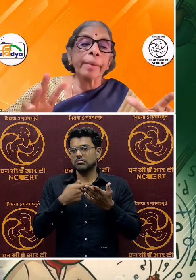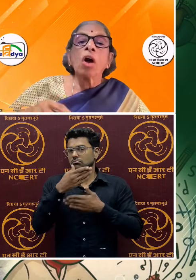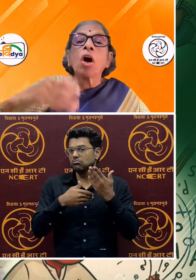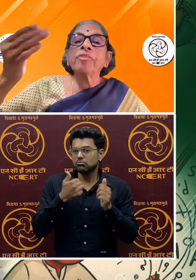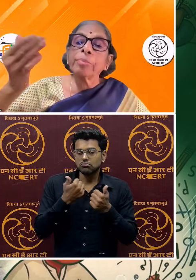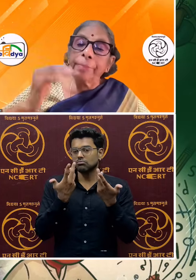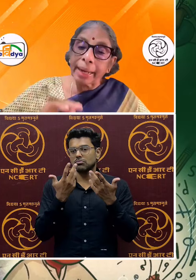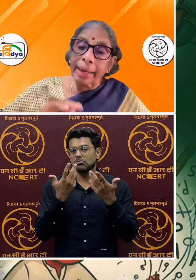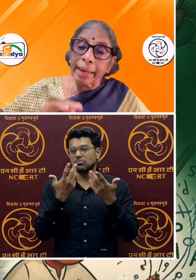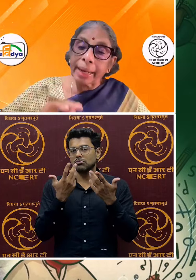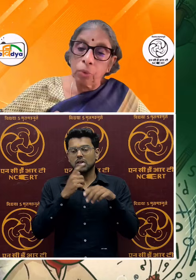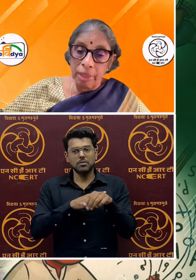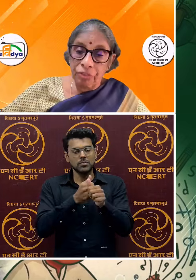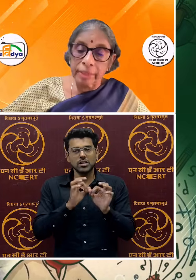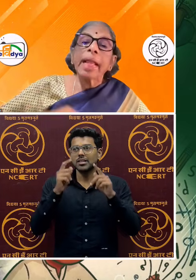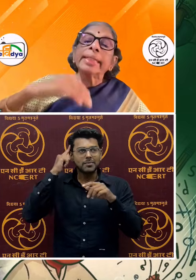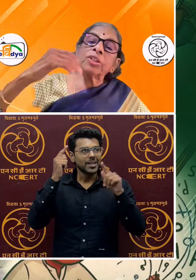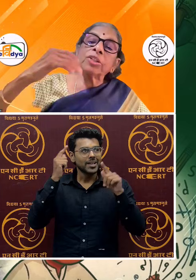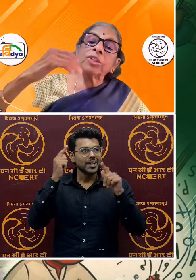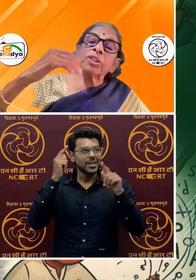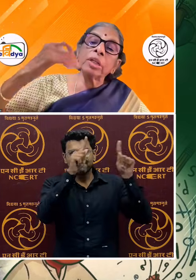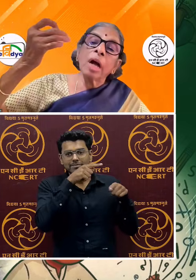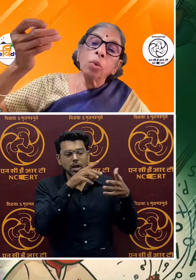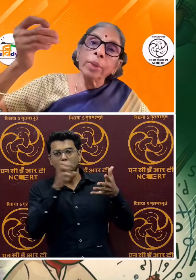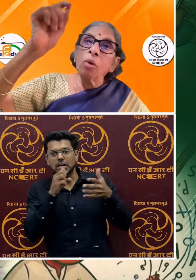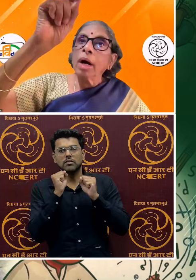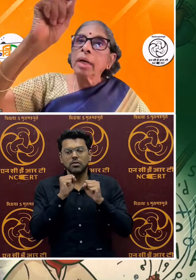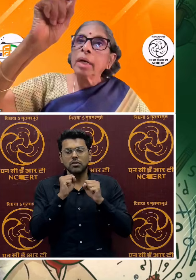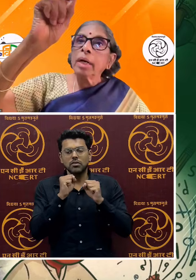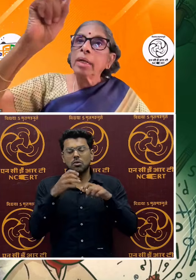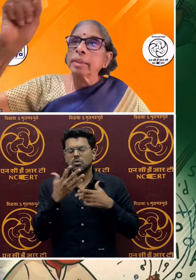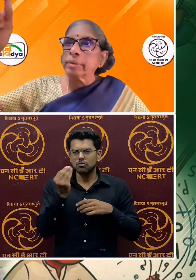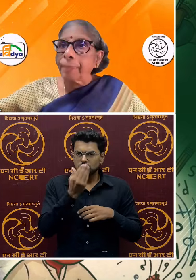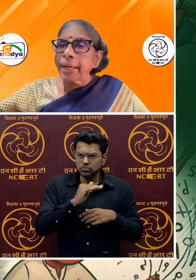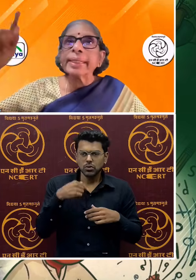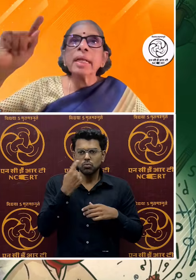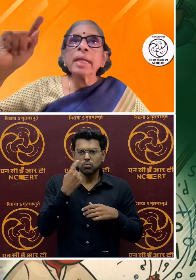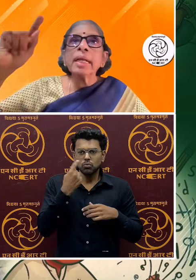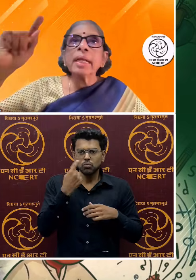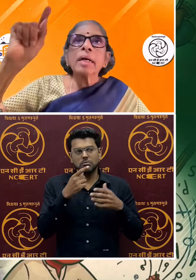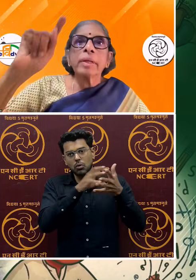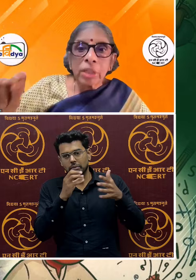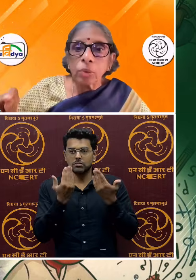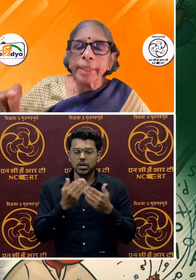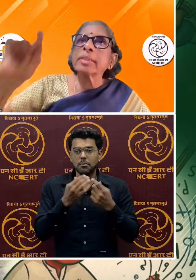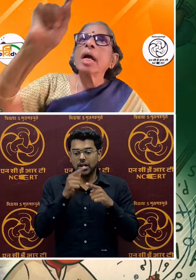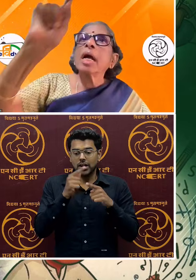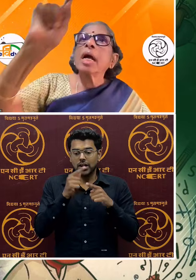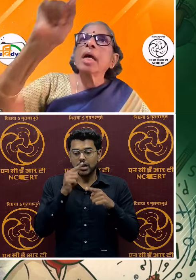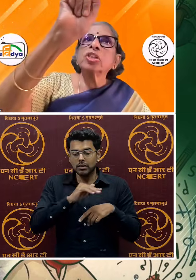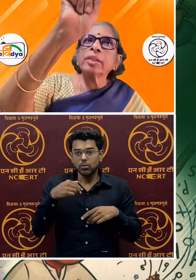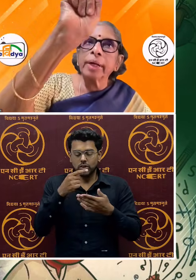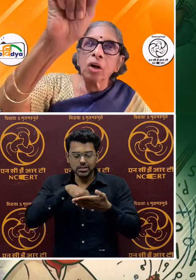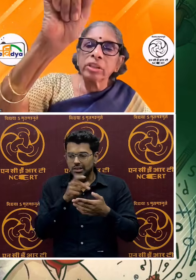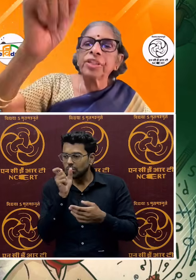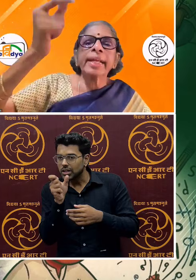or time. Copying from the blackboard is difficult. True. There are children who will know copy, and then there was a kid who did this.